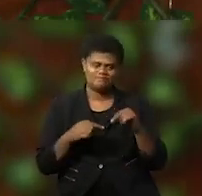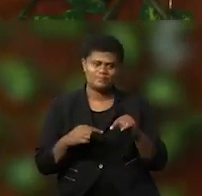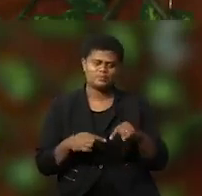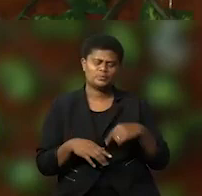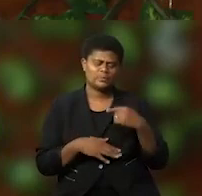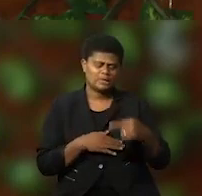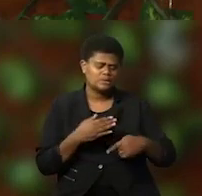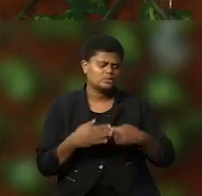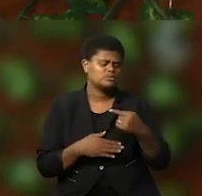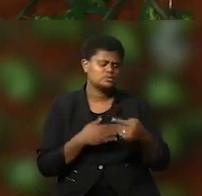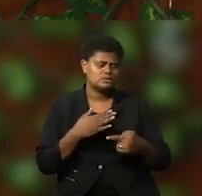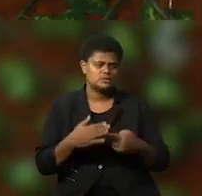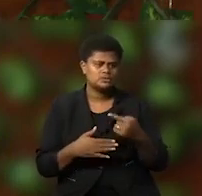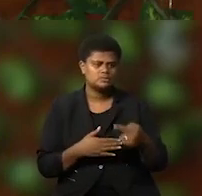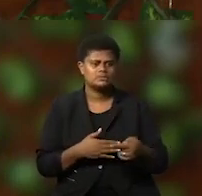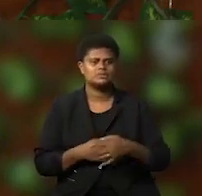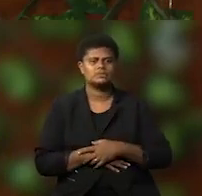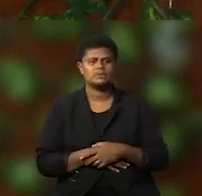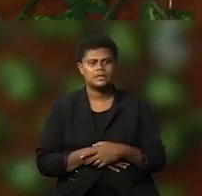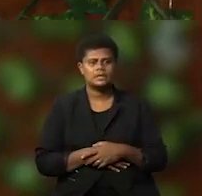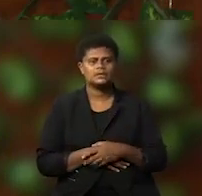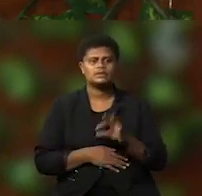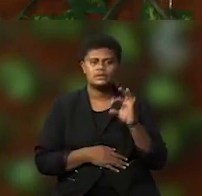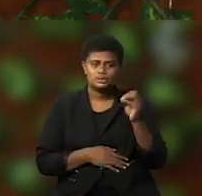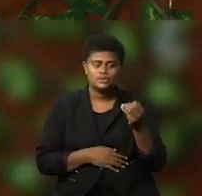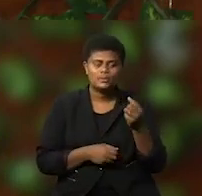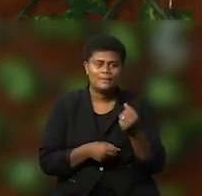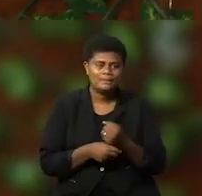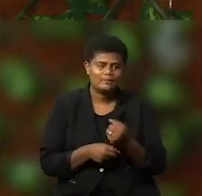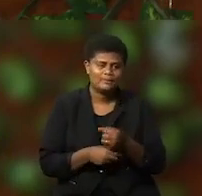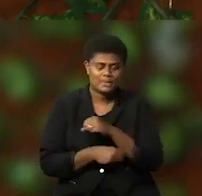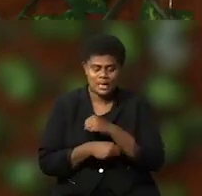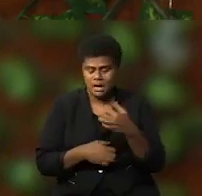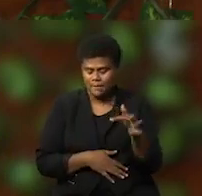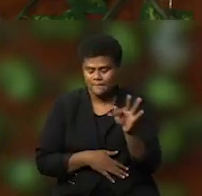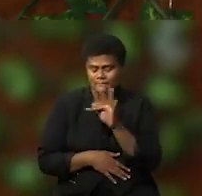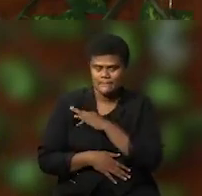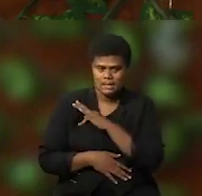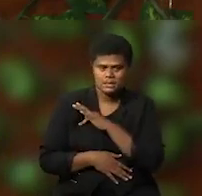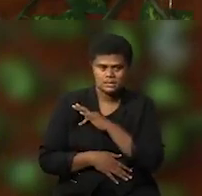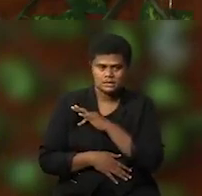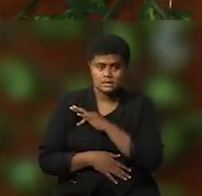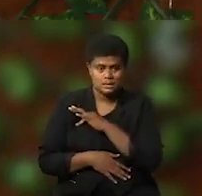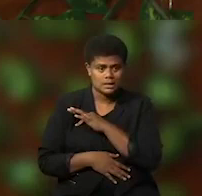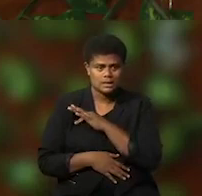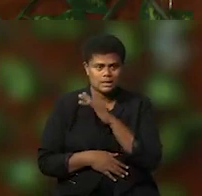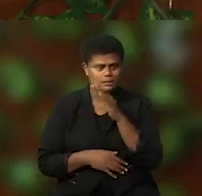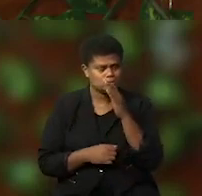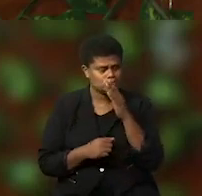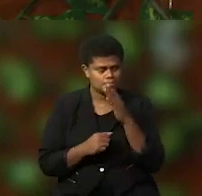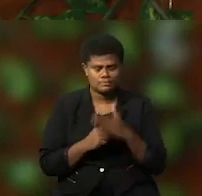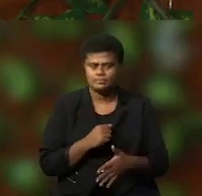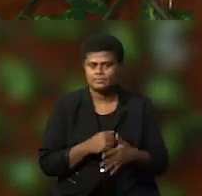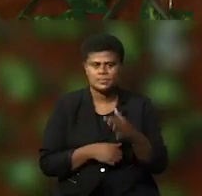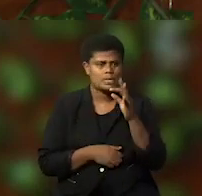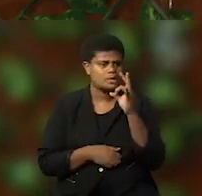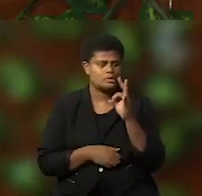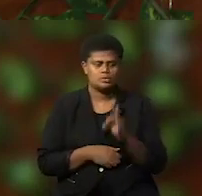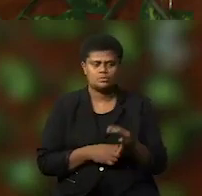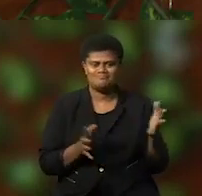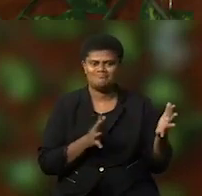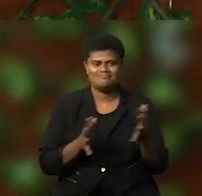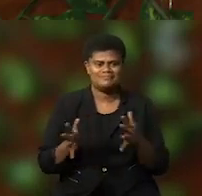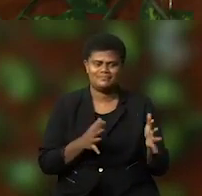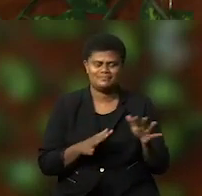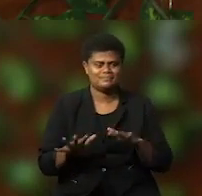an unshakable kingdom. Let our faith be unshakable also. Amen. You know, in this times of trials and temptations, we'll definitely go